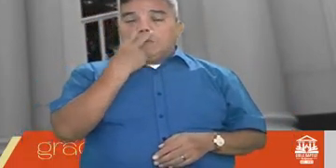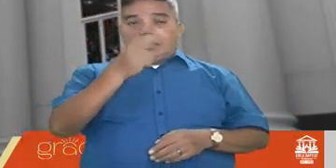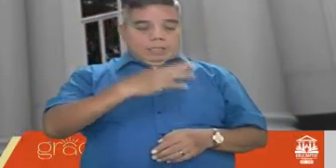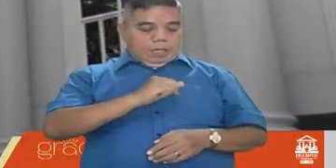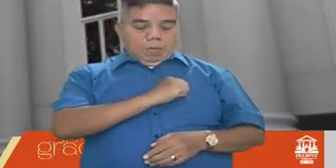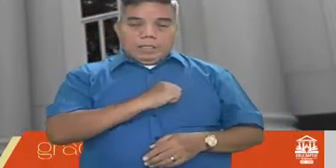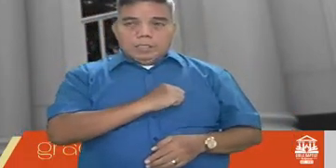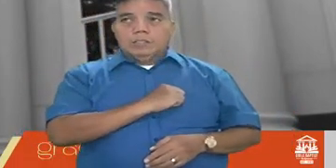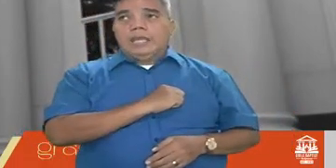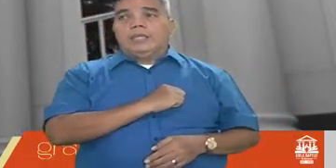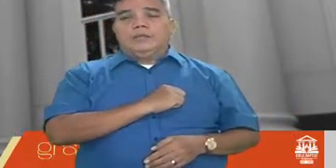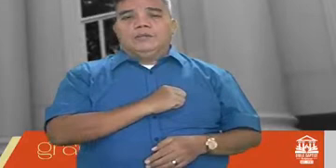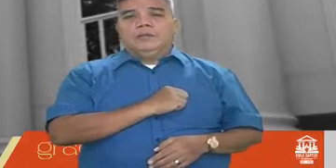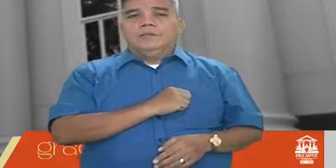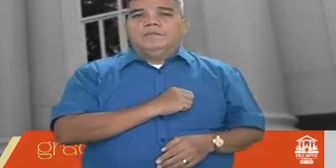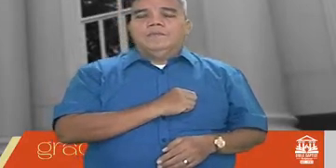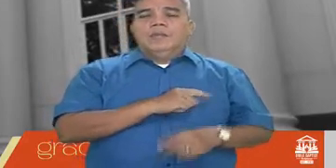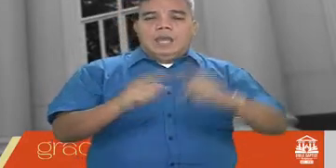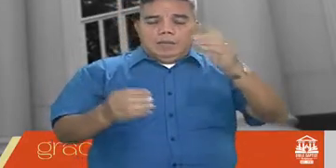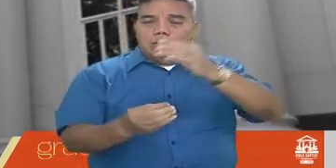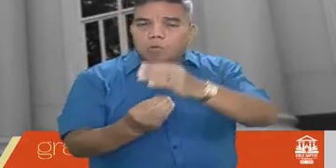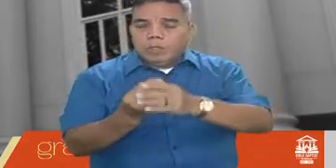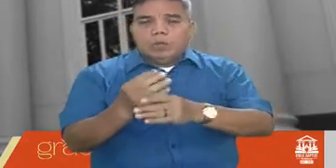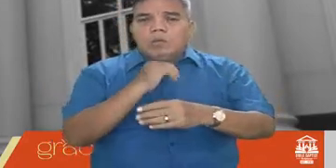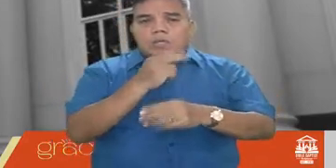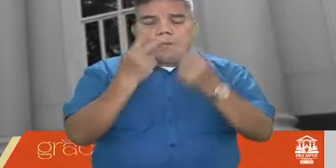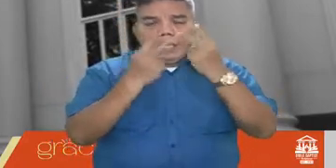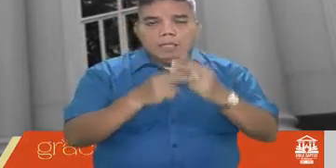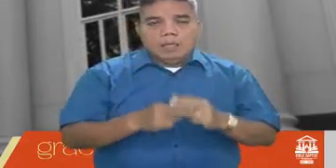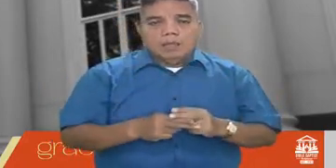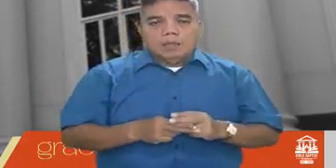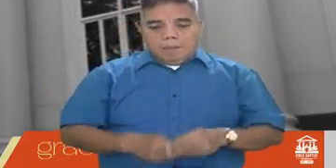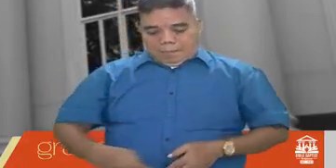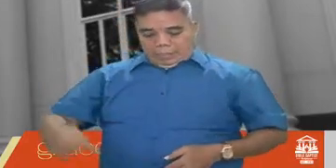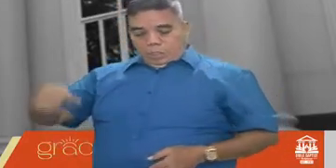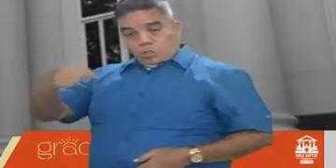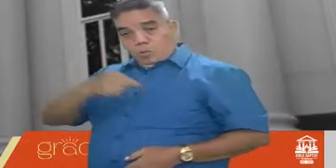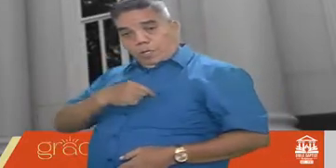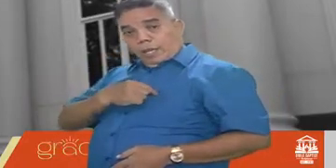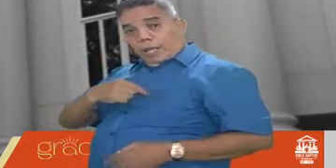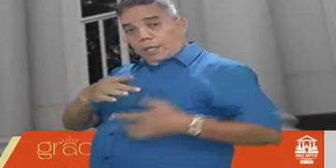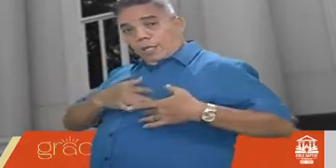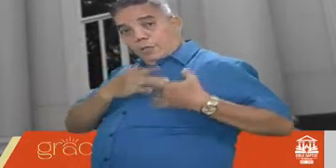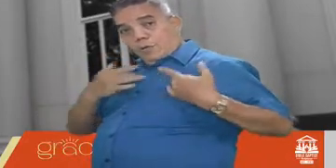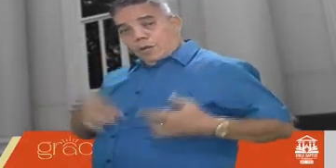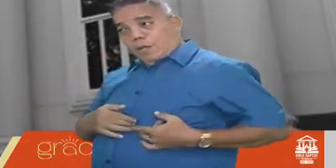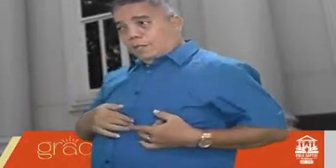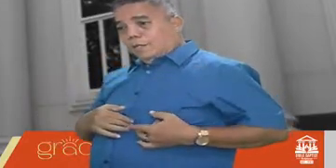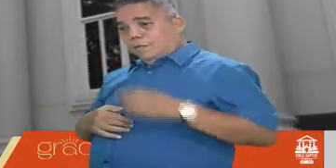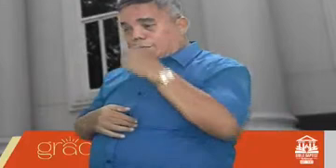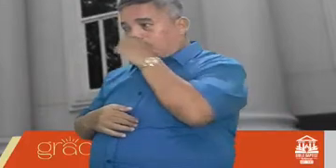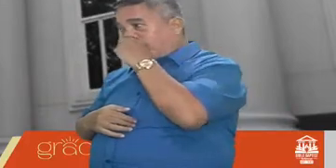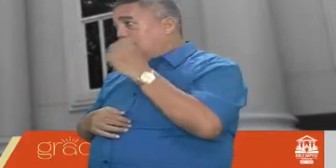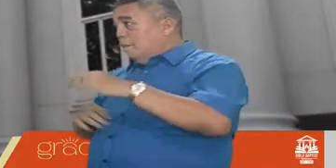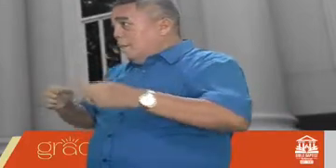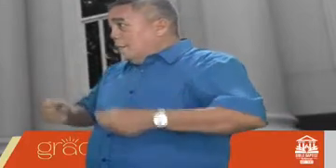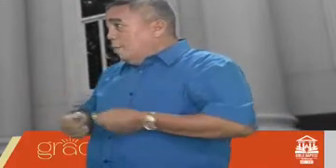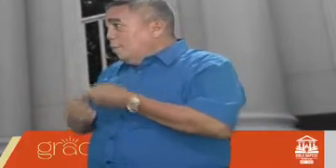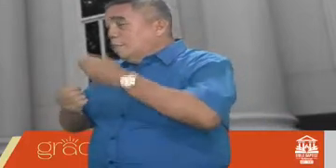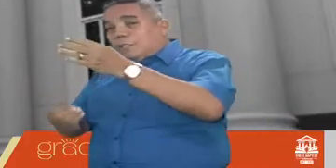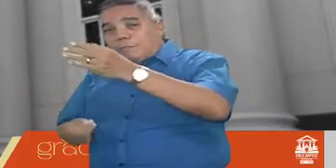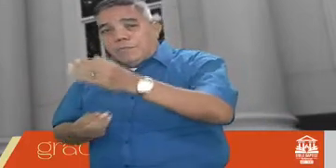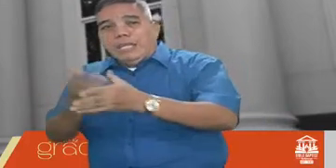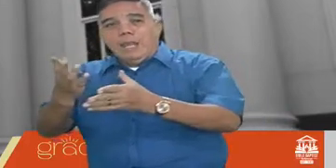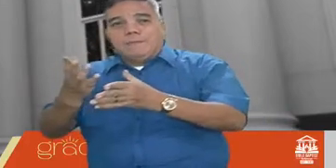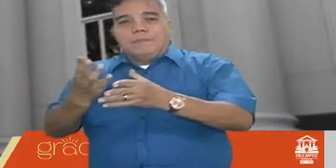Usually ang growing root dili makita. No? Tuana sila sa yuta. The root of bitterness springing up.